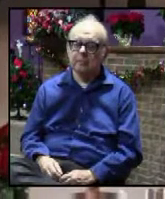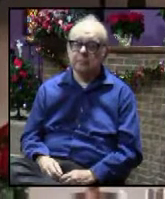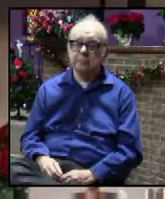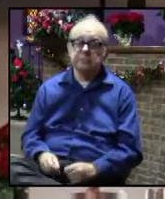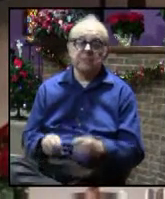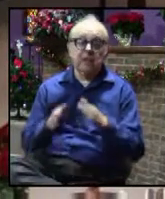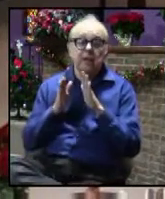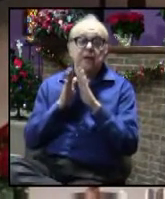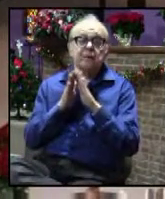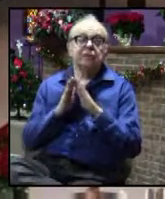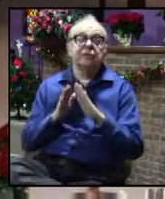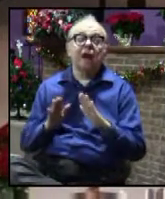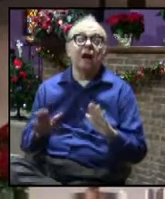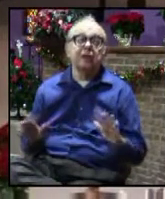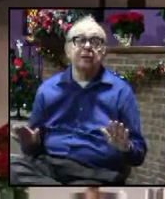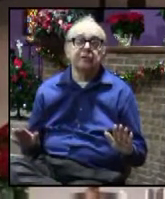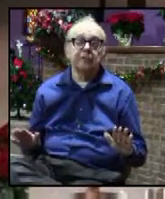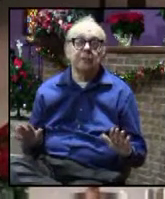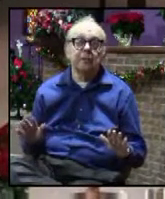Silence.